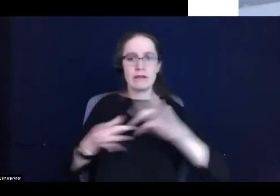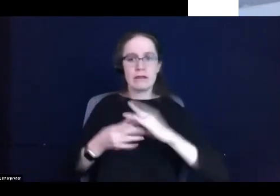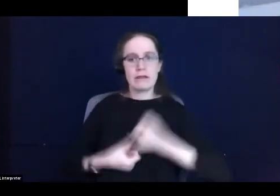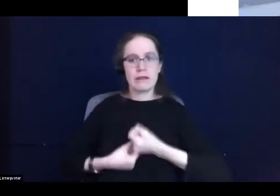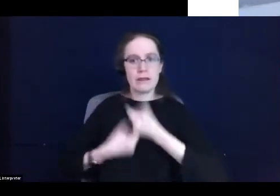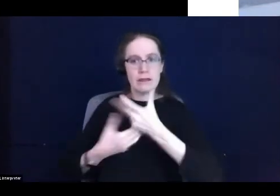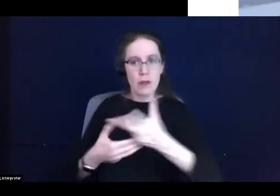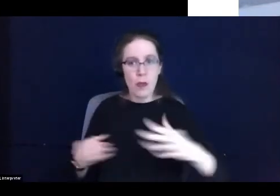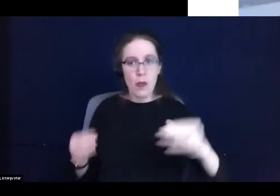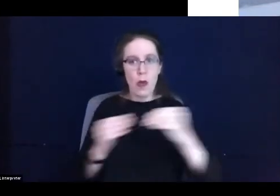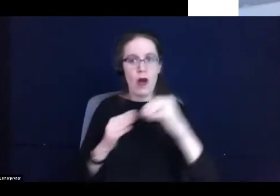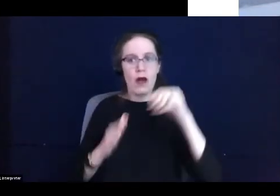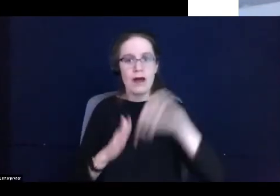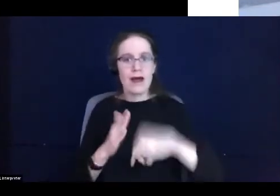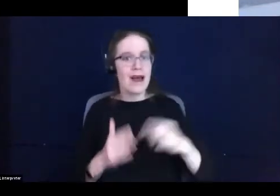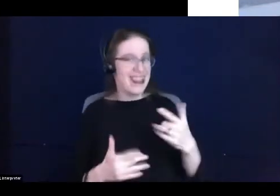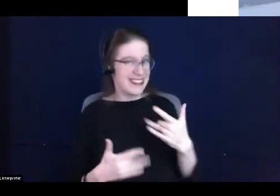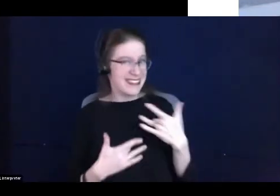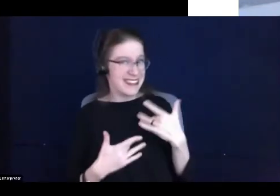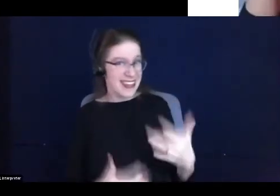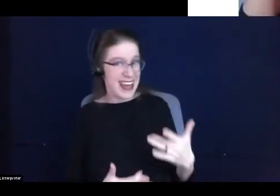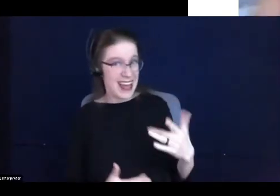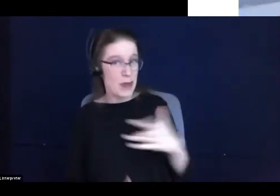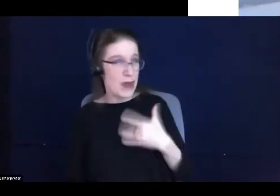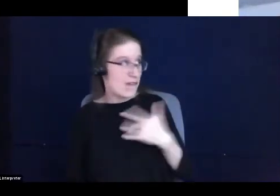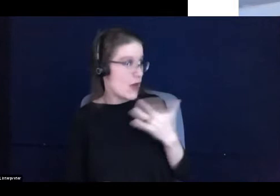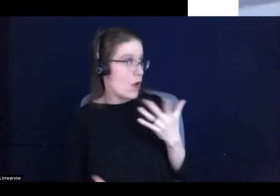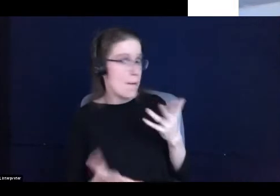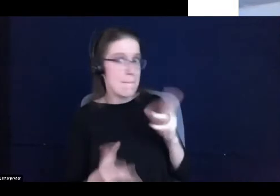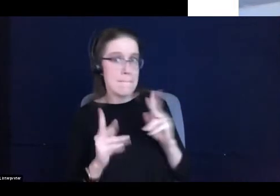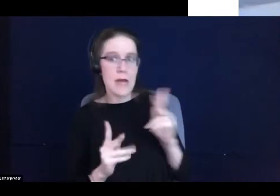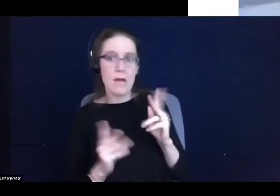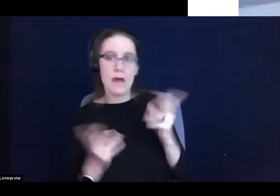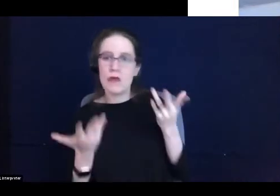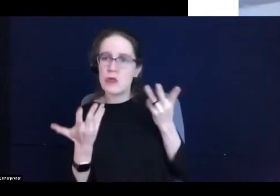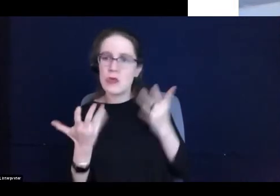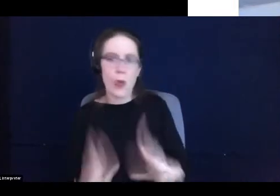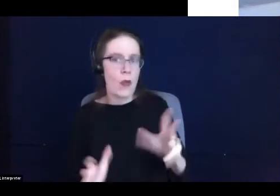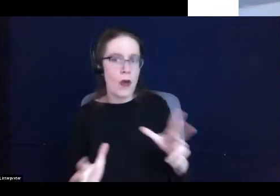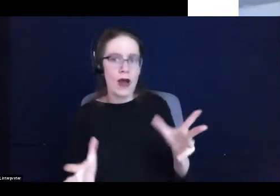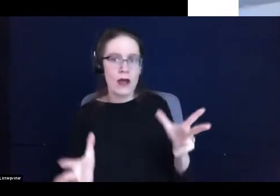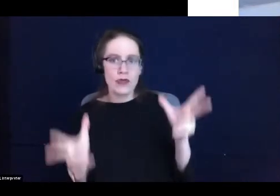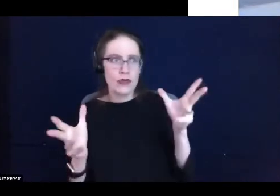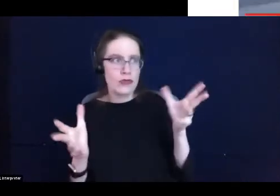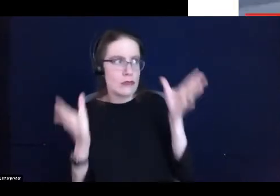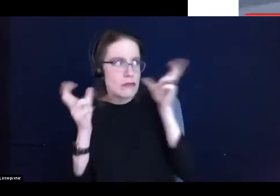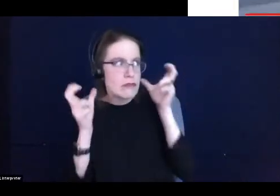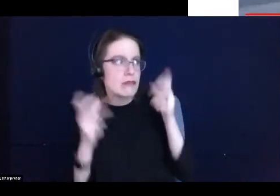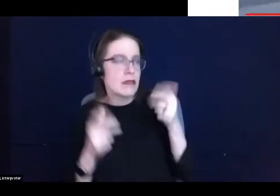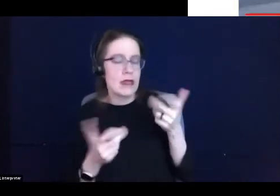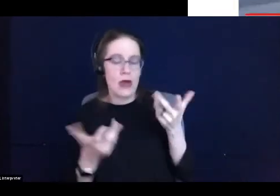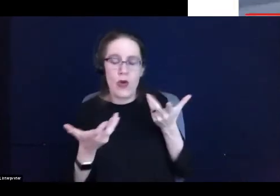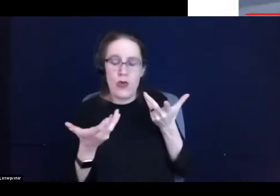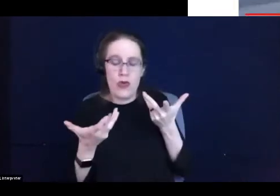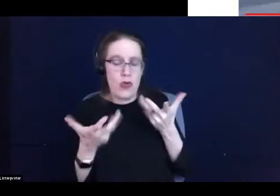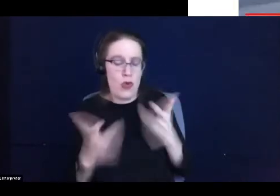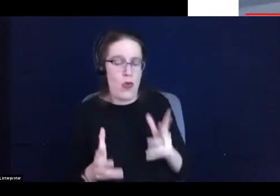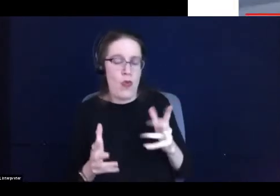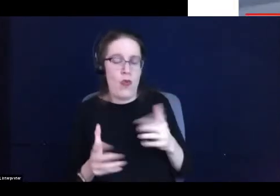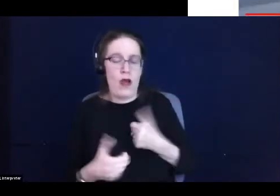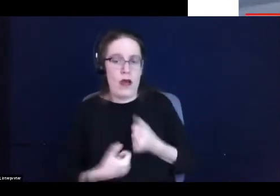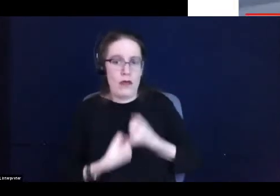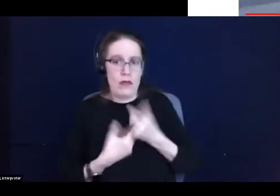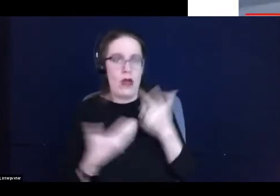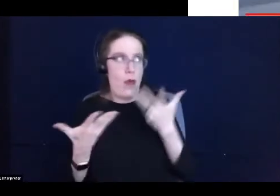feel like people want us to shut down. We feel like people don't want to listen to us. And so if you express to them